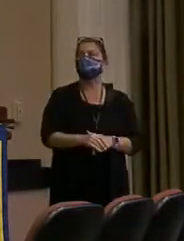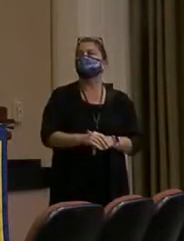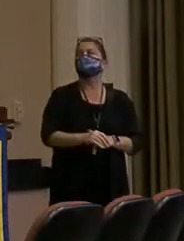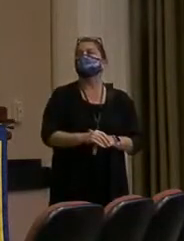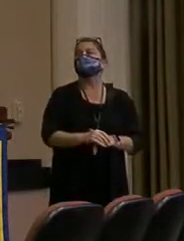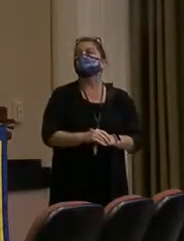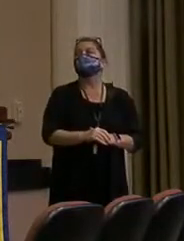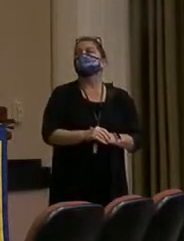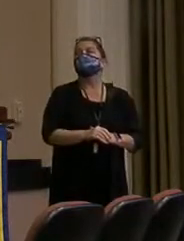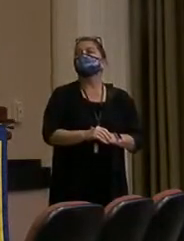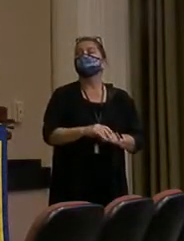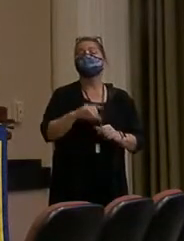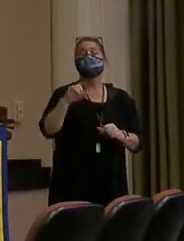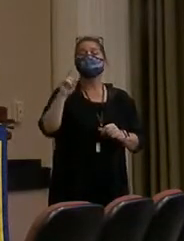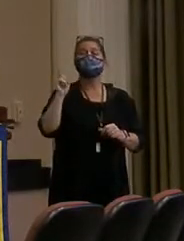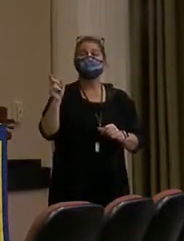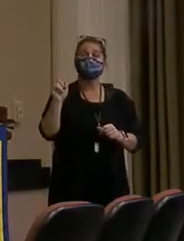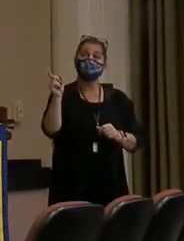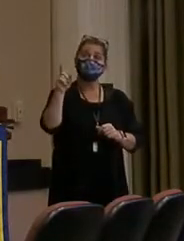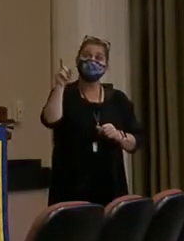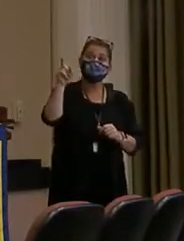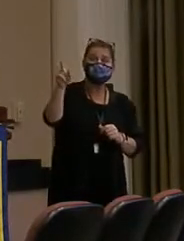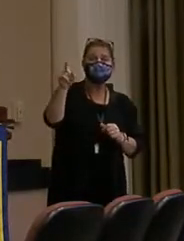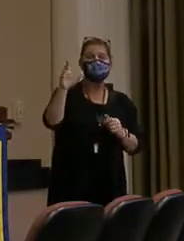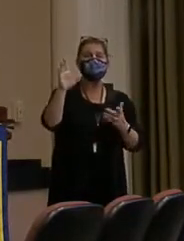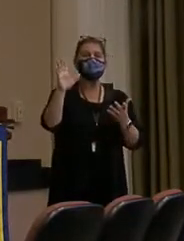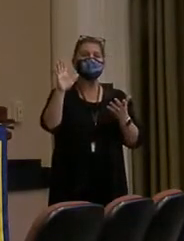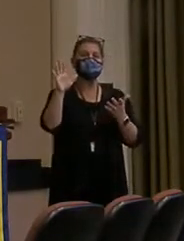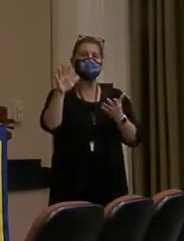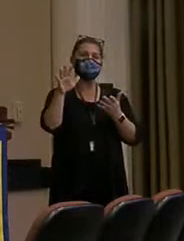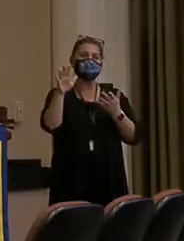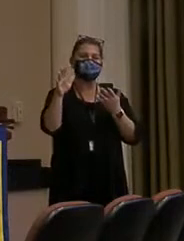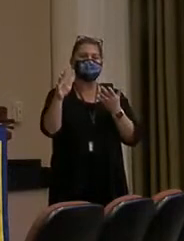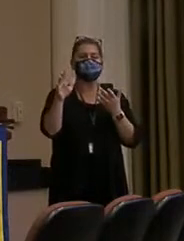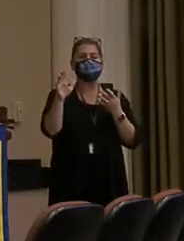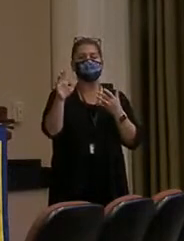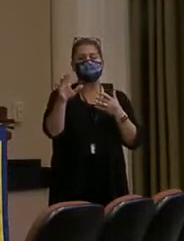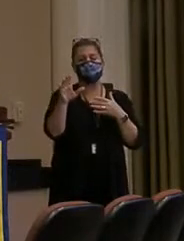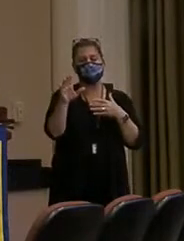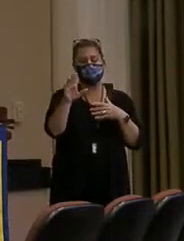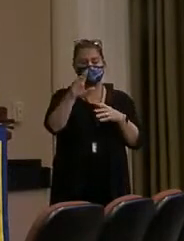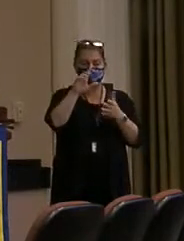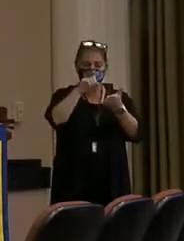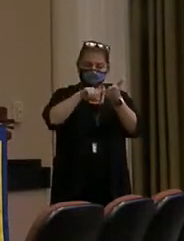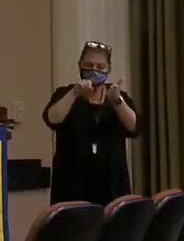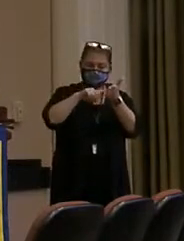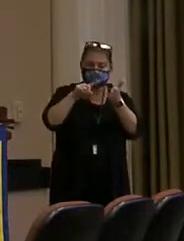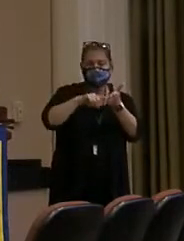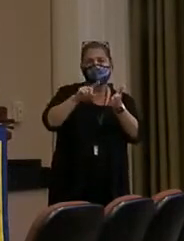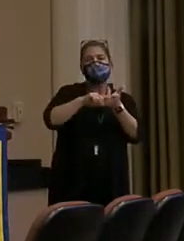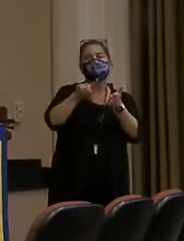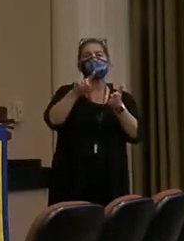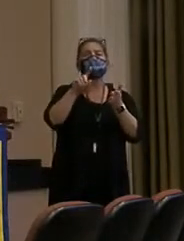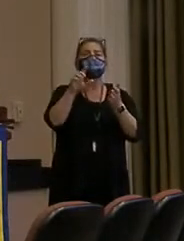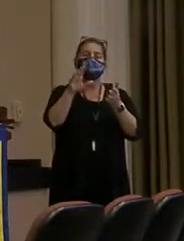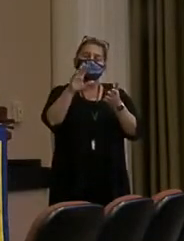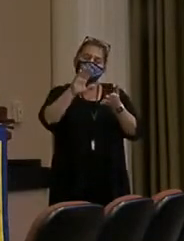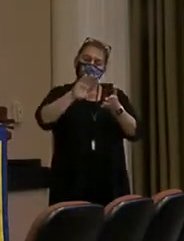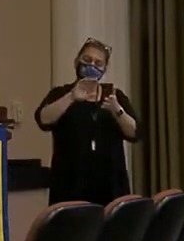This is where this paper, this qualitative mixed method, quantitative study takes